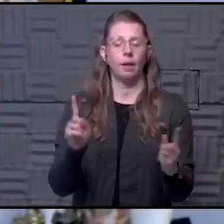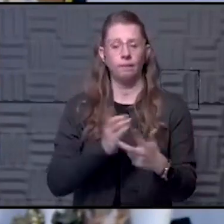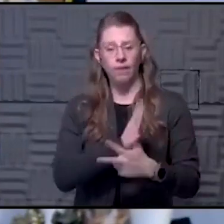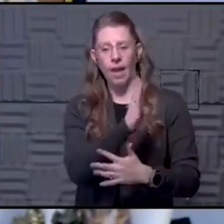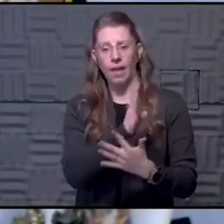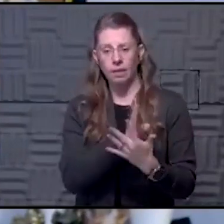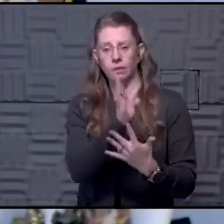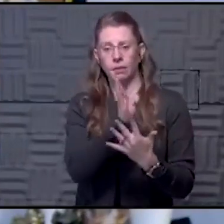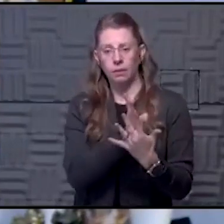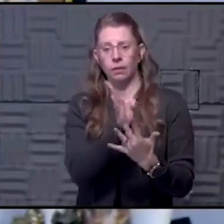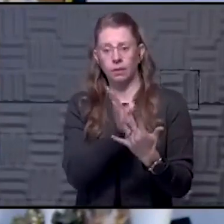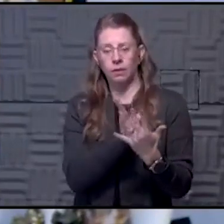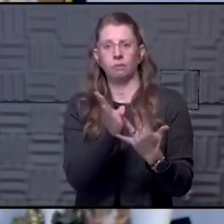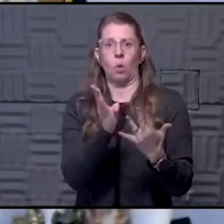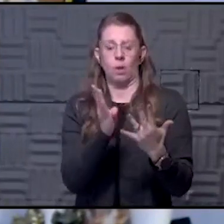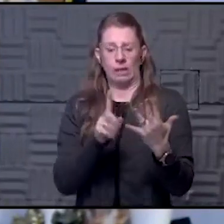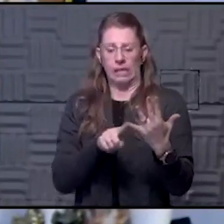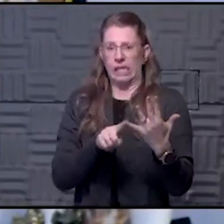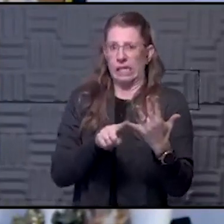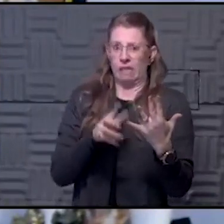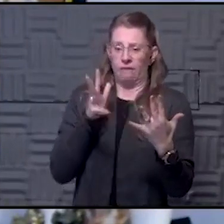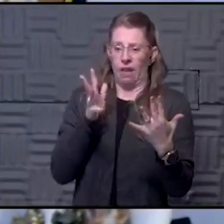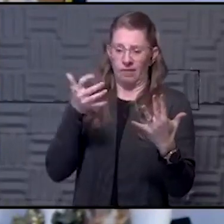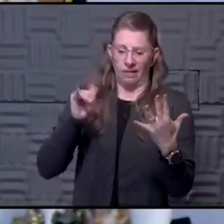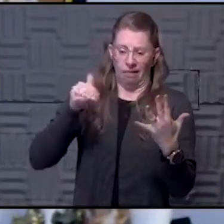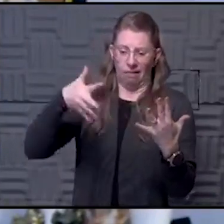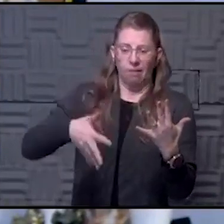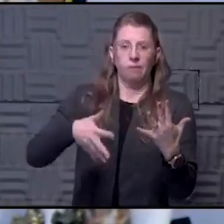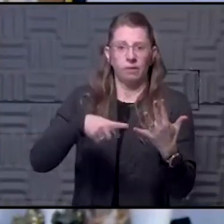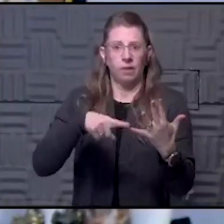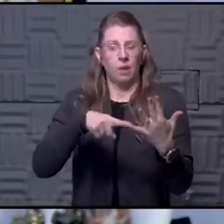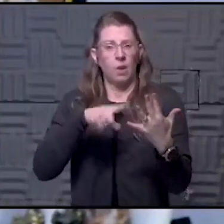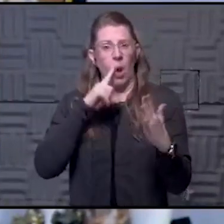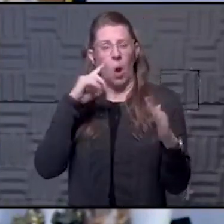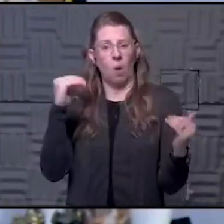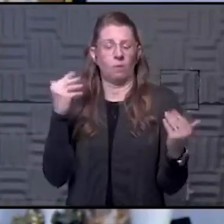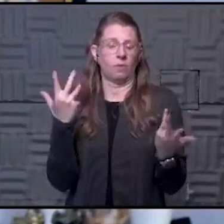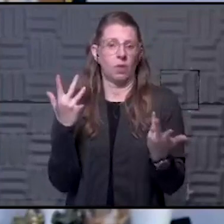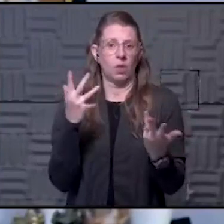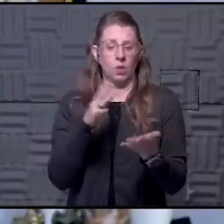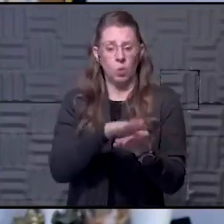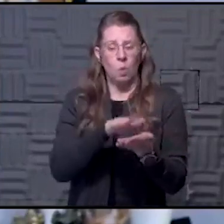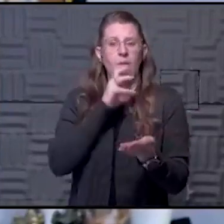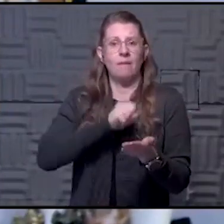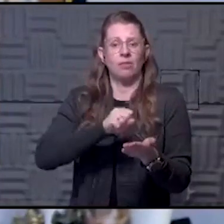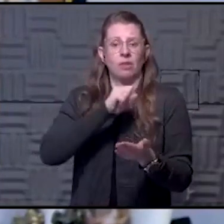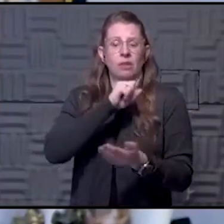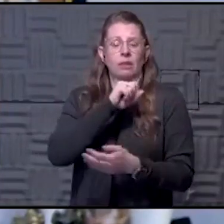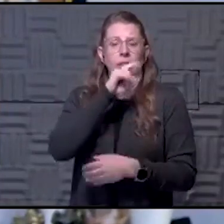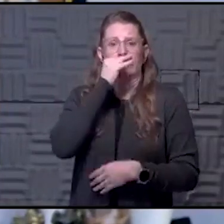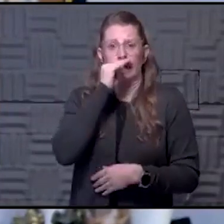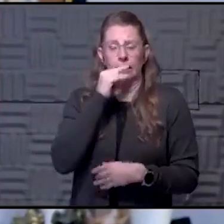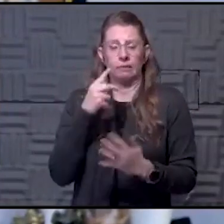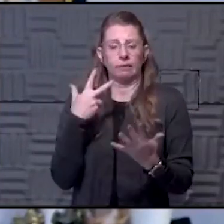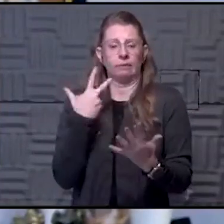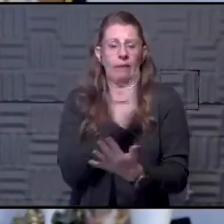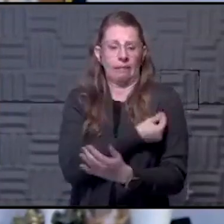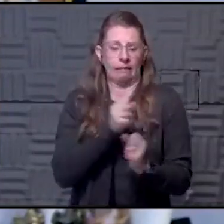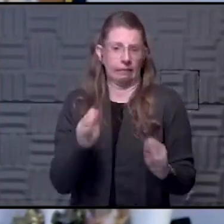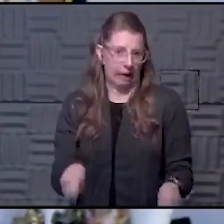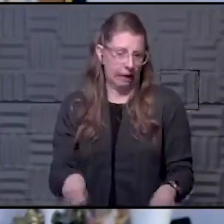1 through 4, and let's hopefully by then we'll be school age kids and whatnot that can be vaccinated